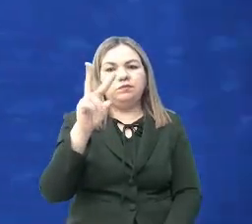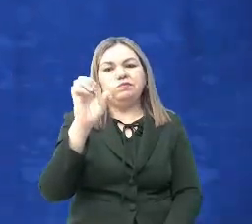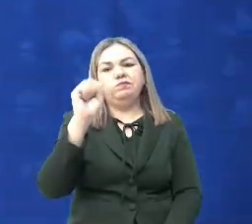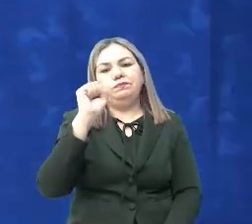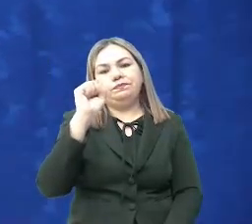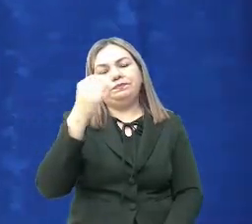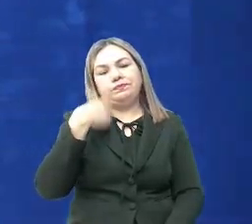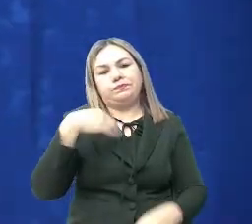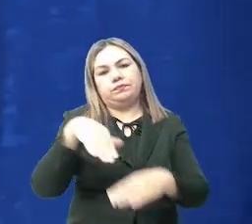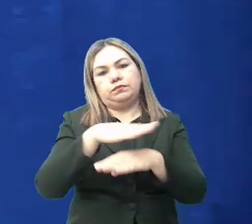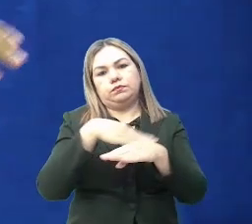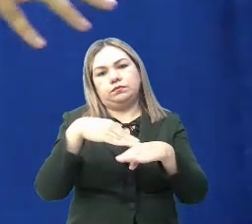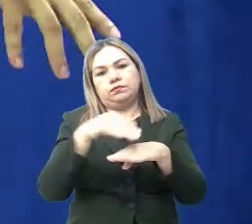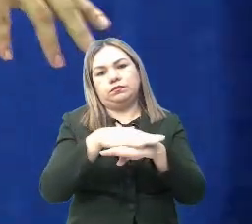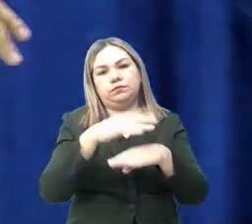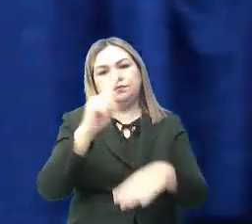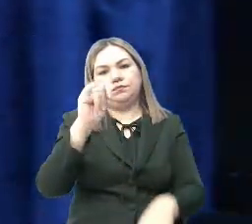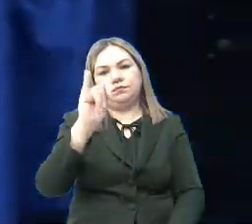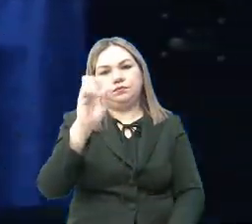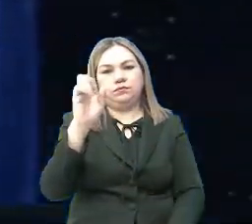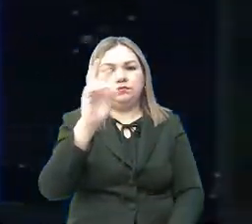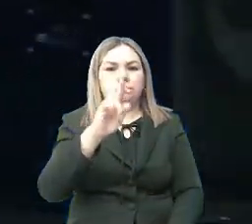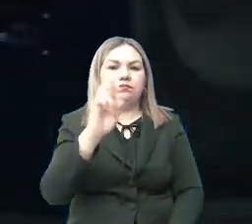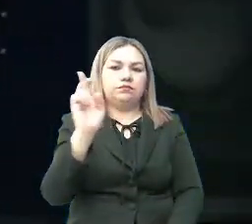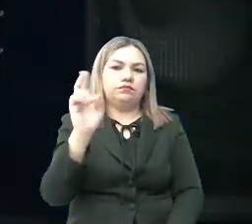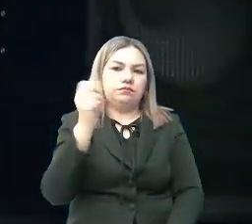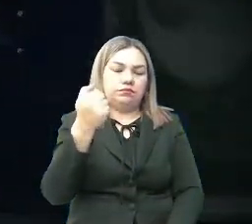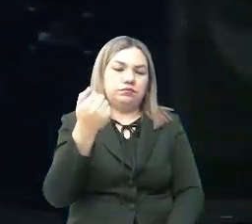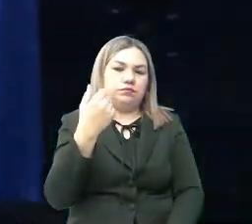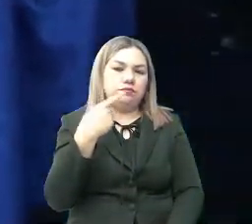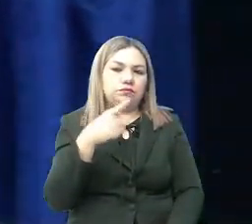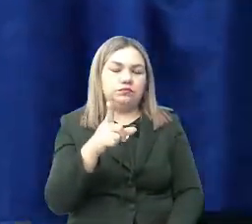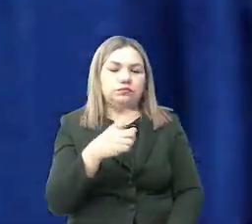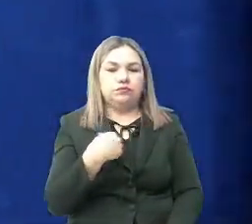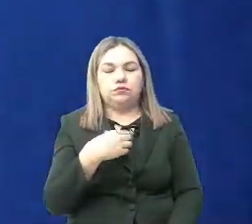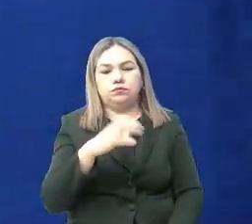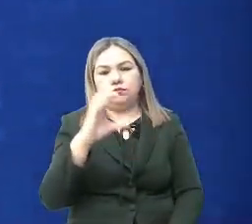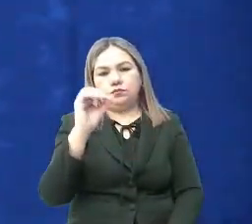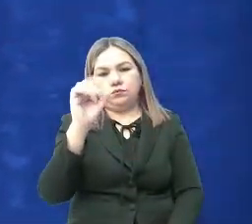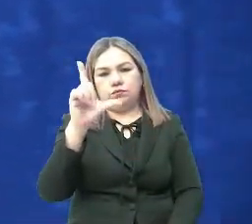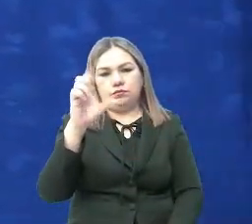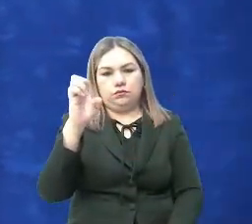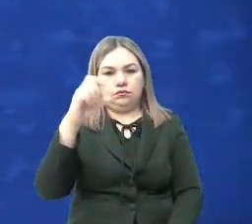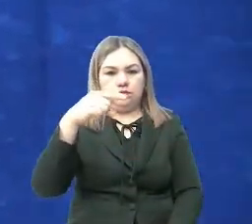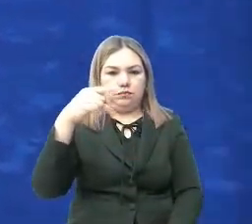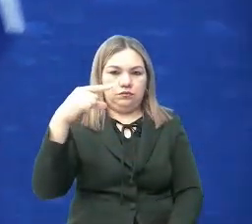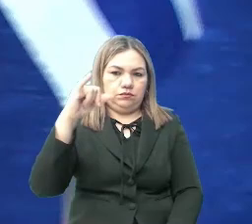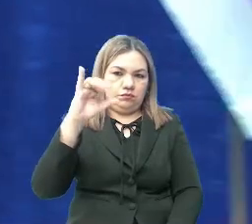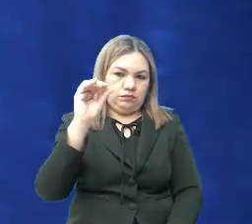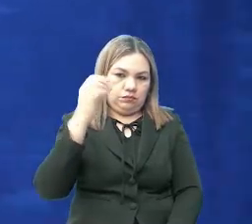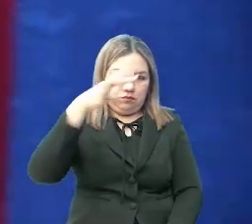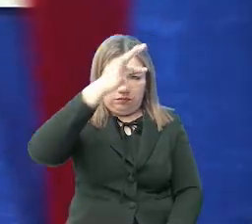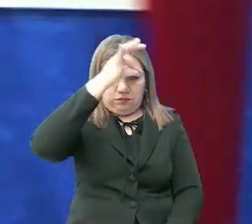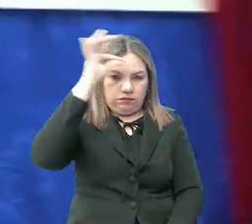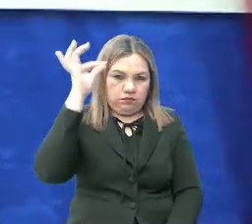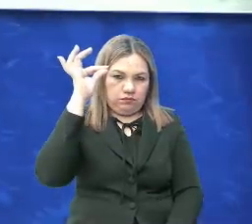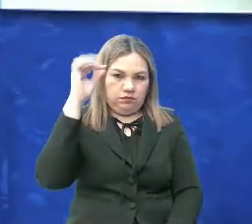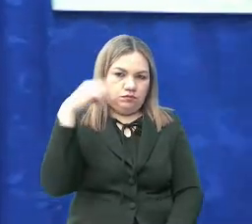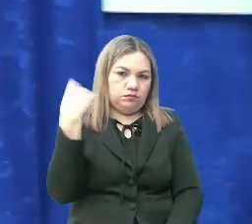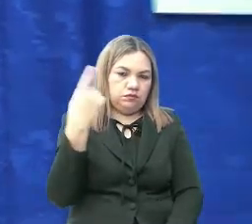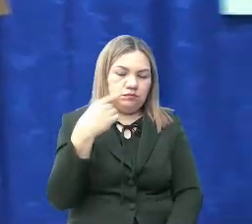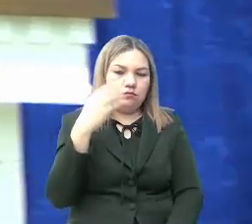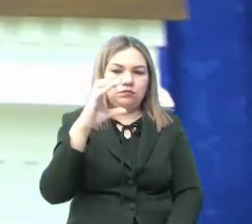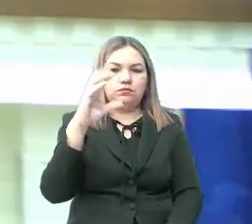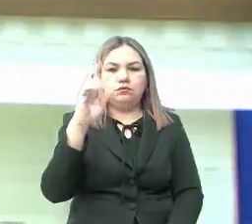birds, the territories, your city, your neighborhood, your university, your school,